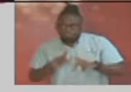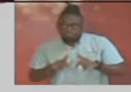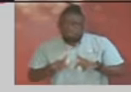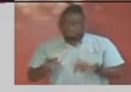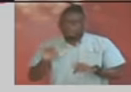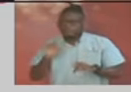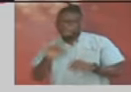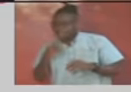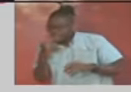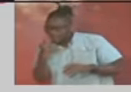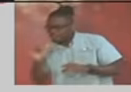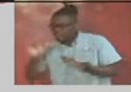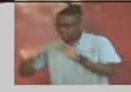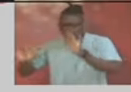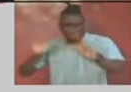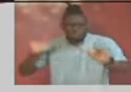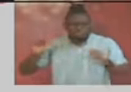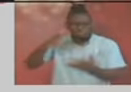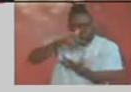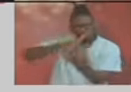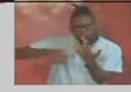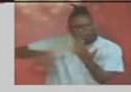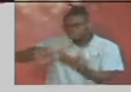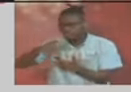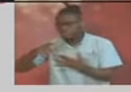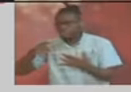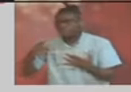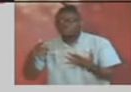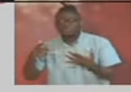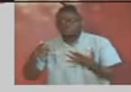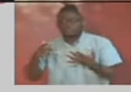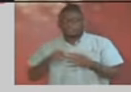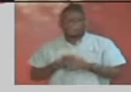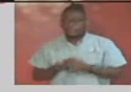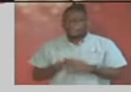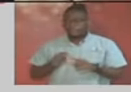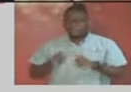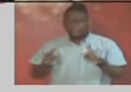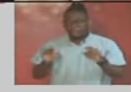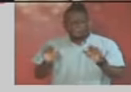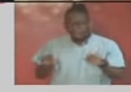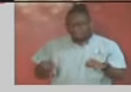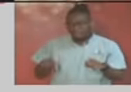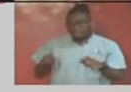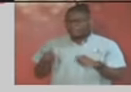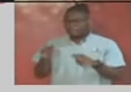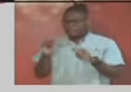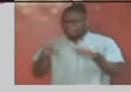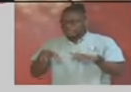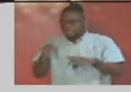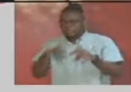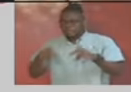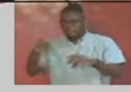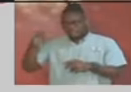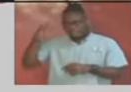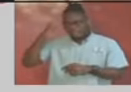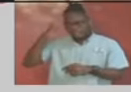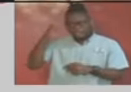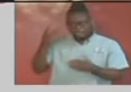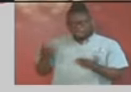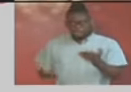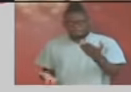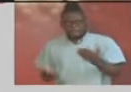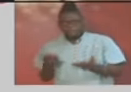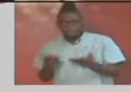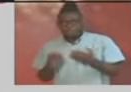with the discretion of the CMO, they have that discretion that they can actually test asymptomatic people who they think are significant contacts of a known